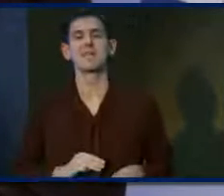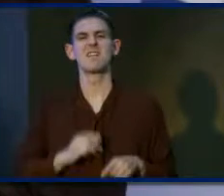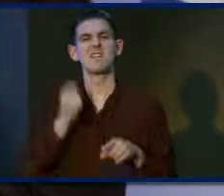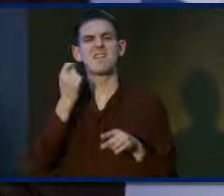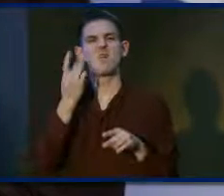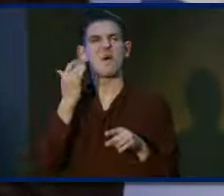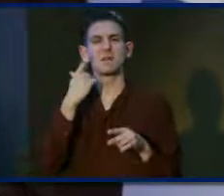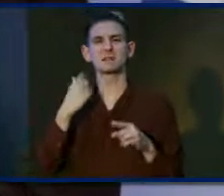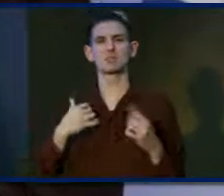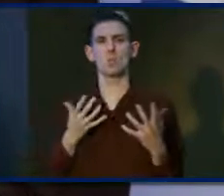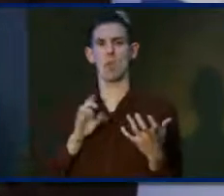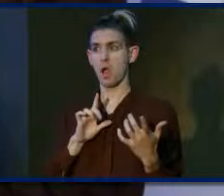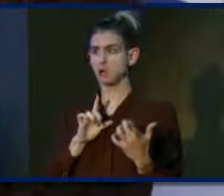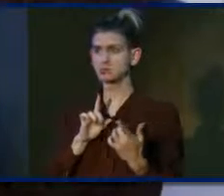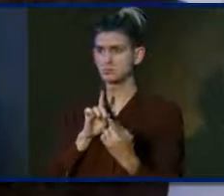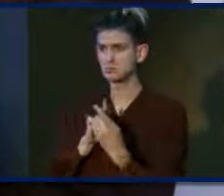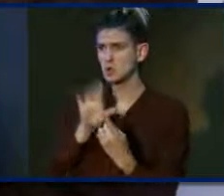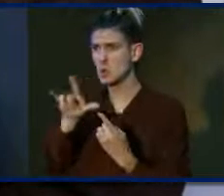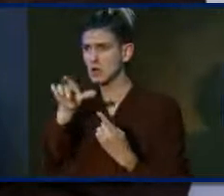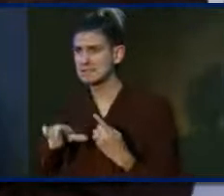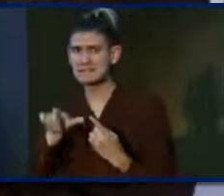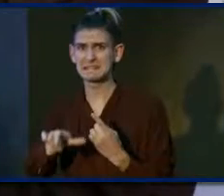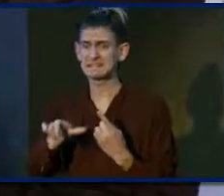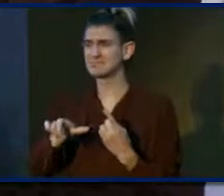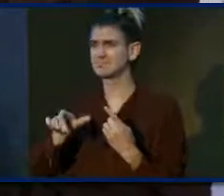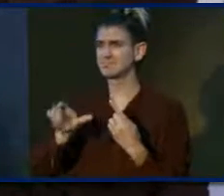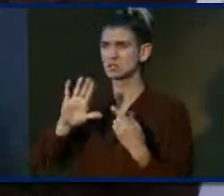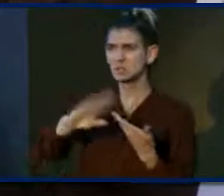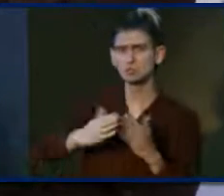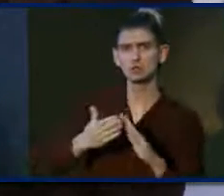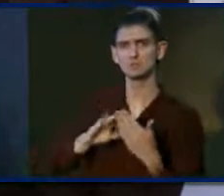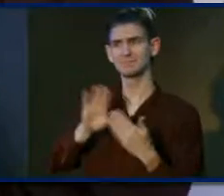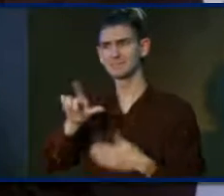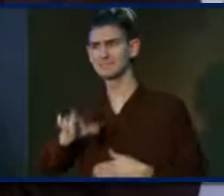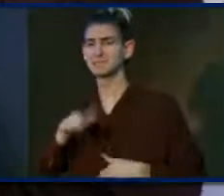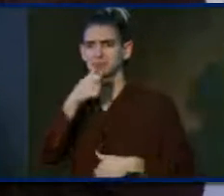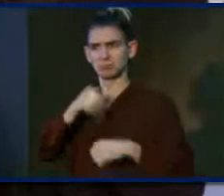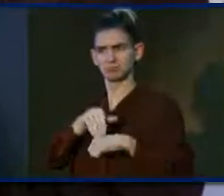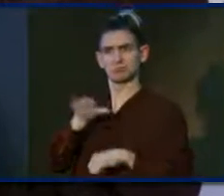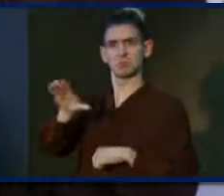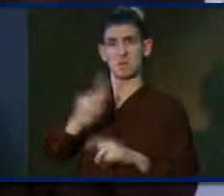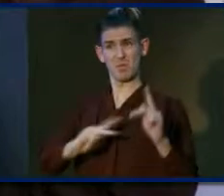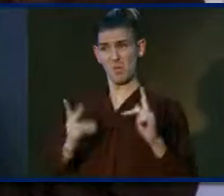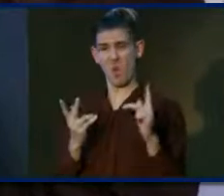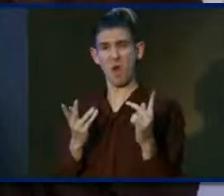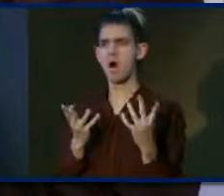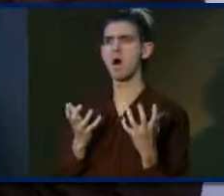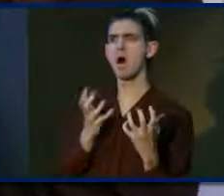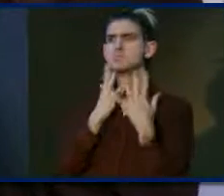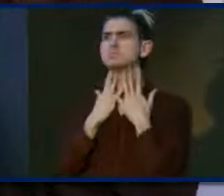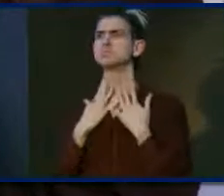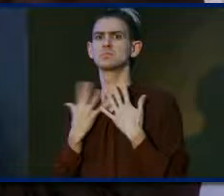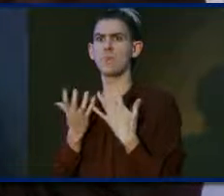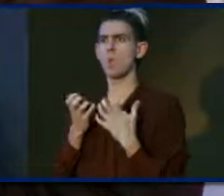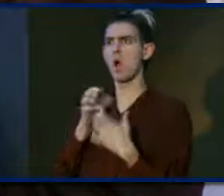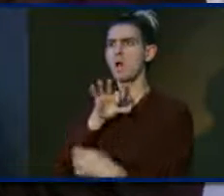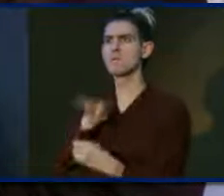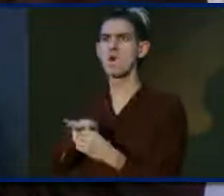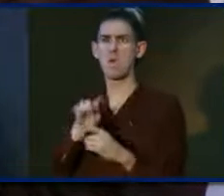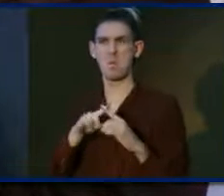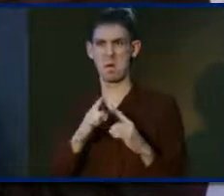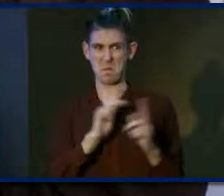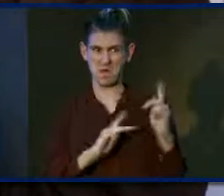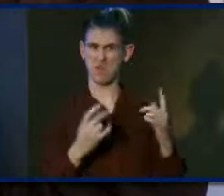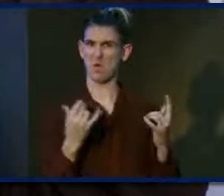know, people want to be part of our democracy. They want to participate, but people are busy, especially